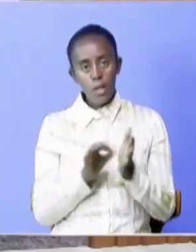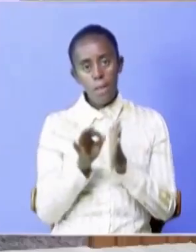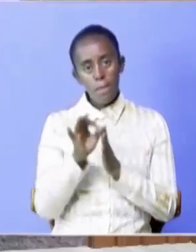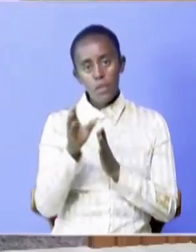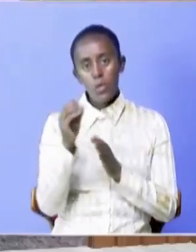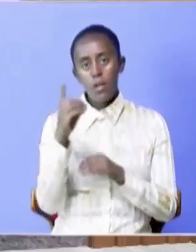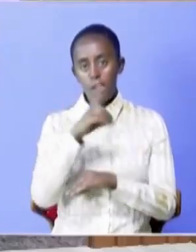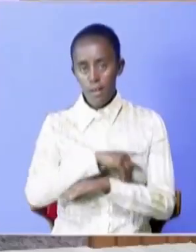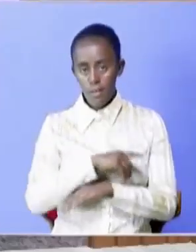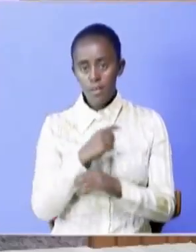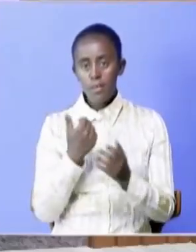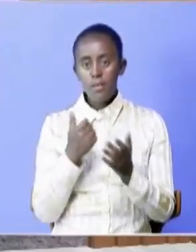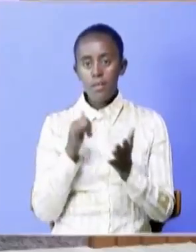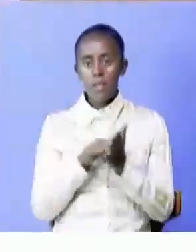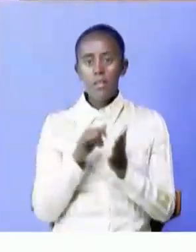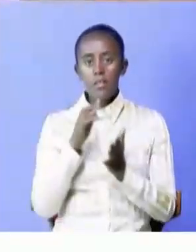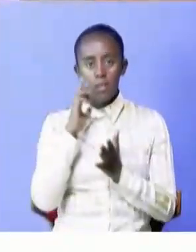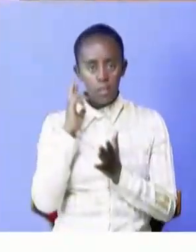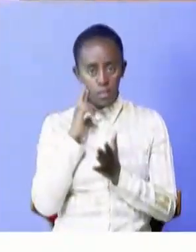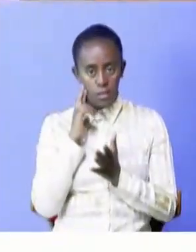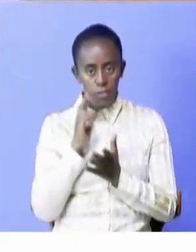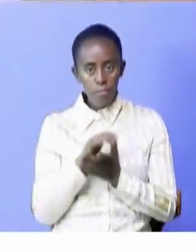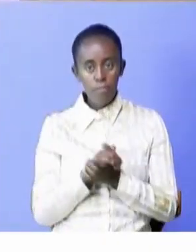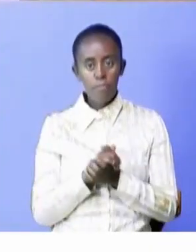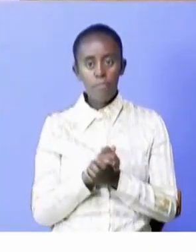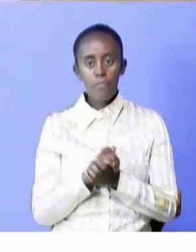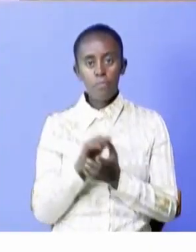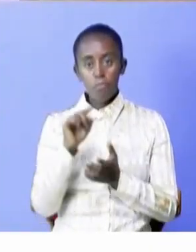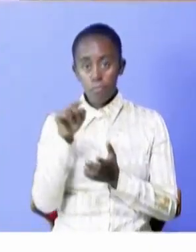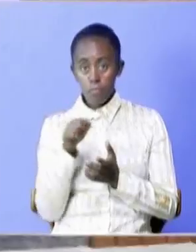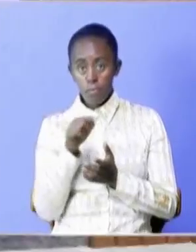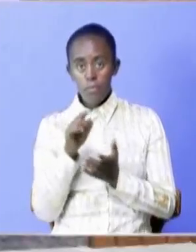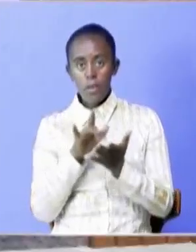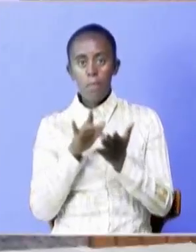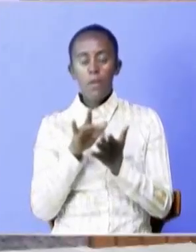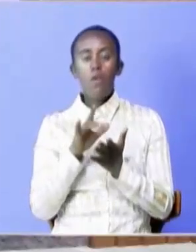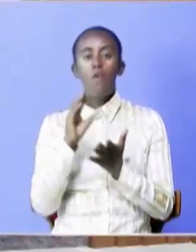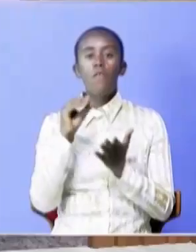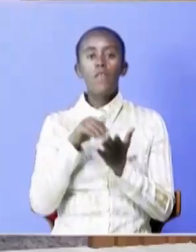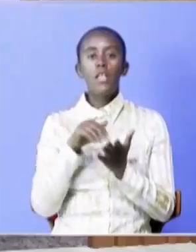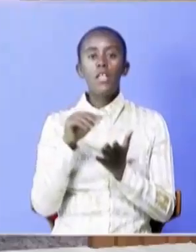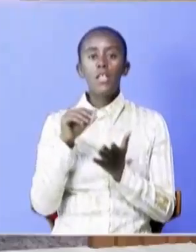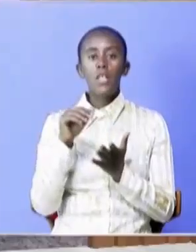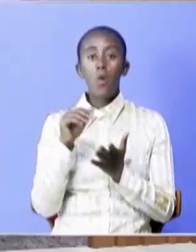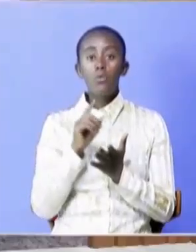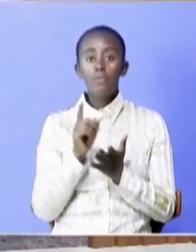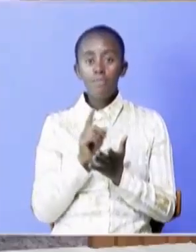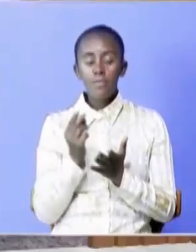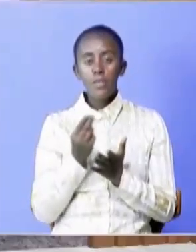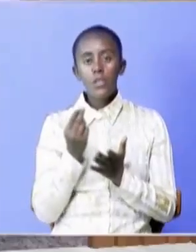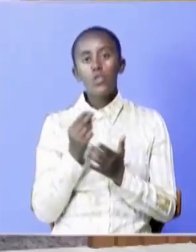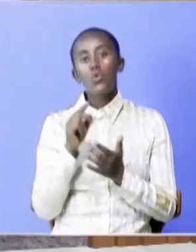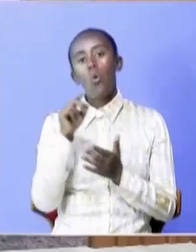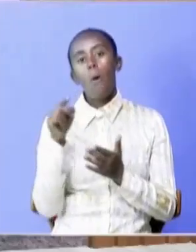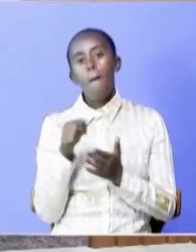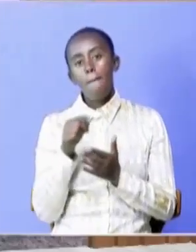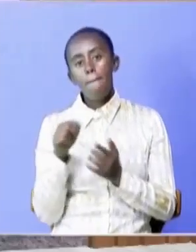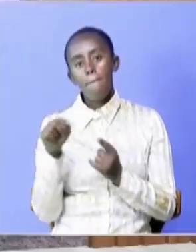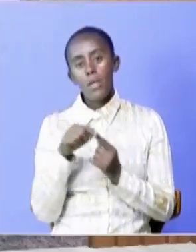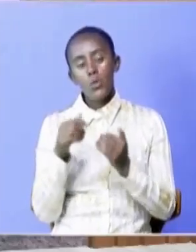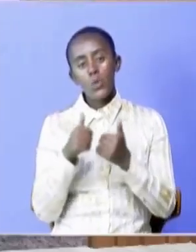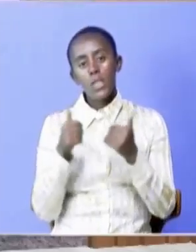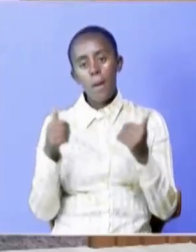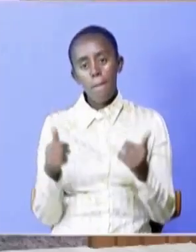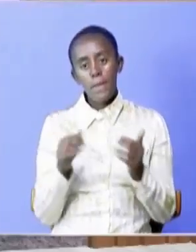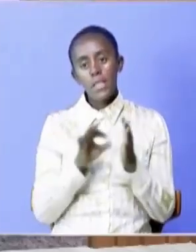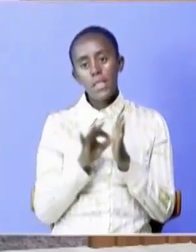dates. That is the case. If in the middle of 50,000, we use what? Comma to